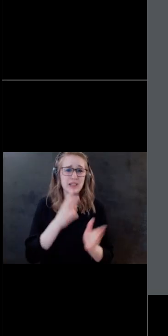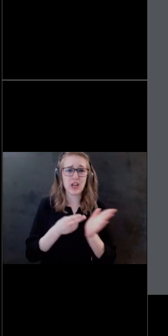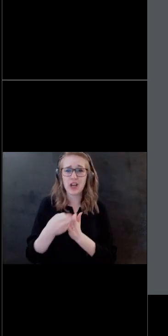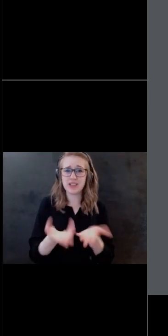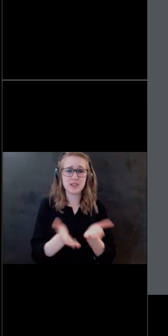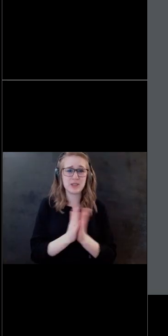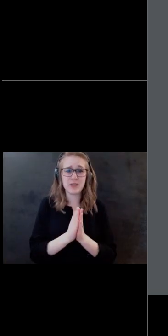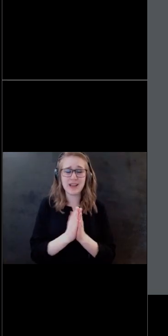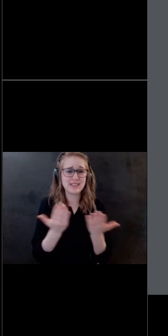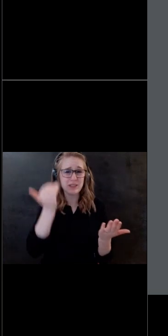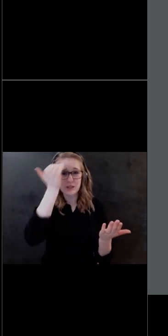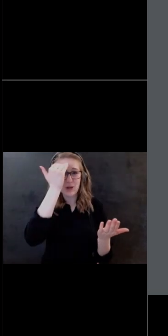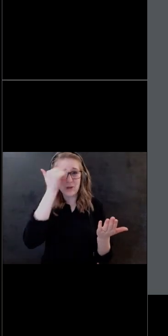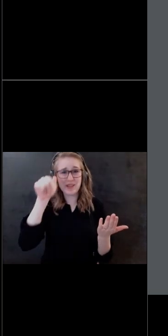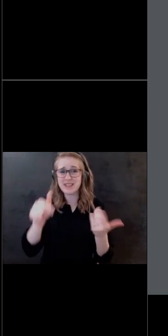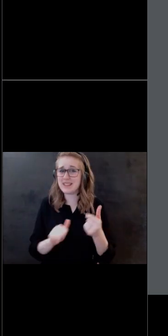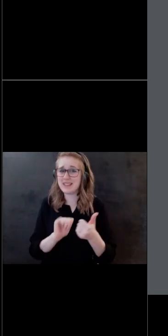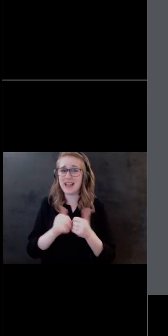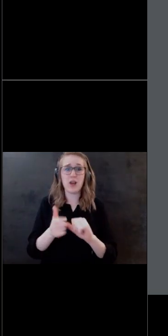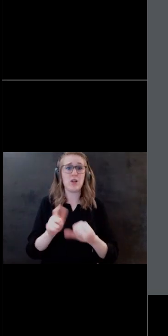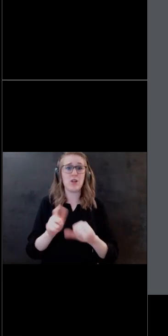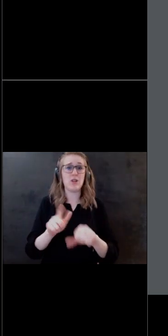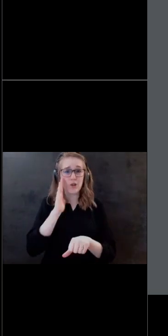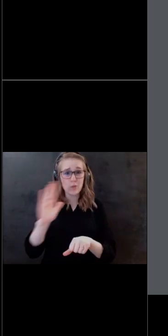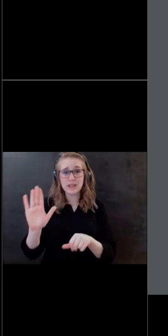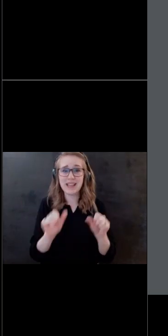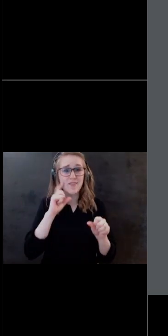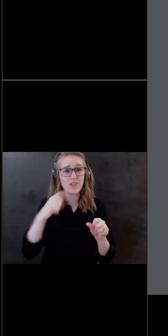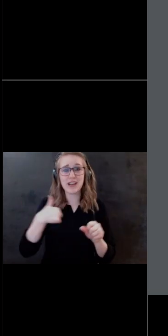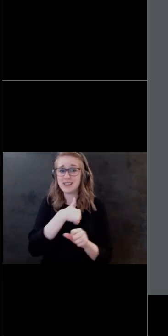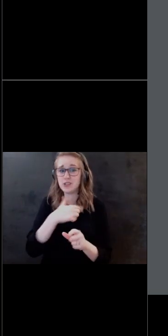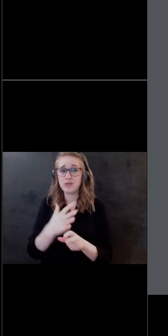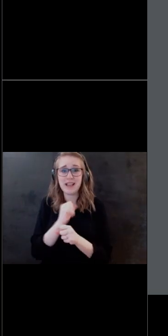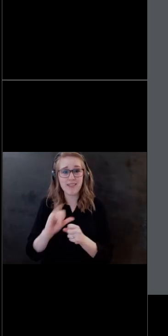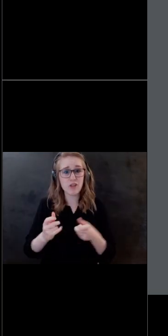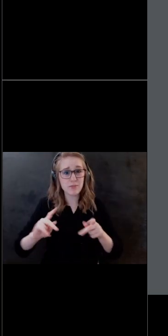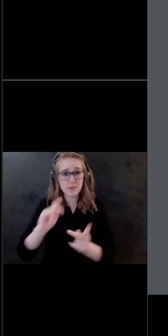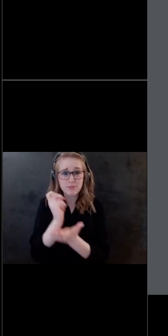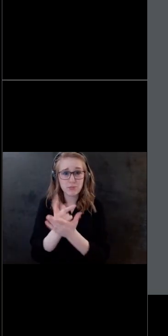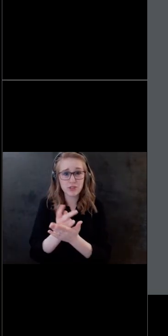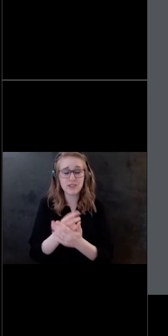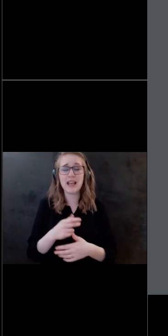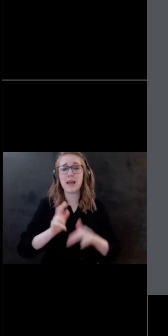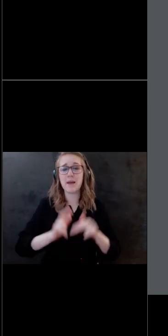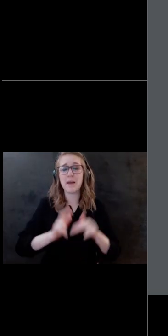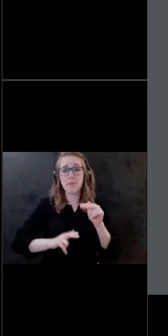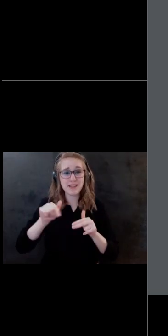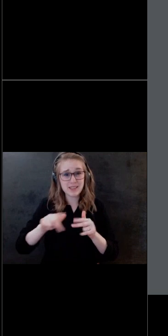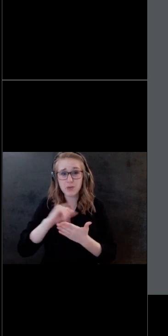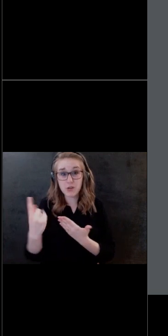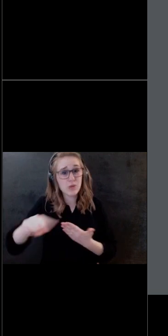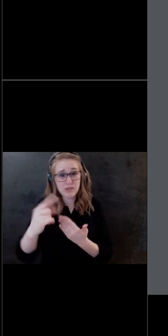request of, you know, this is how long it's going to take us to really get these permits and to build a project that we all want to build.